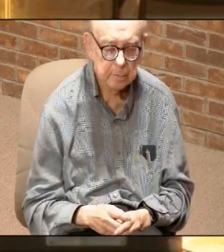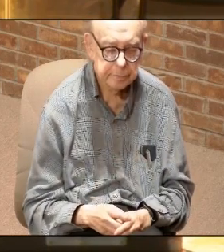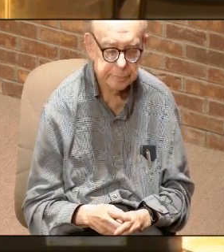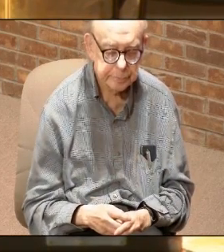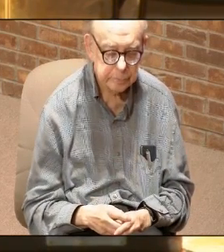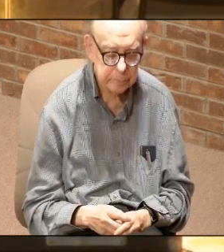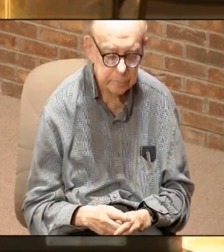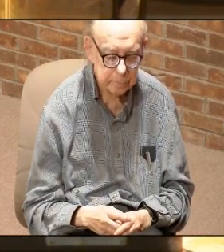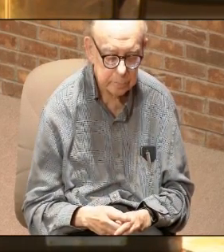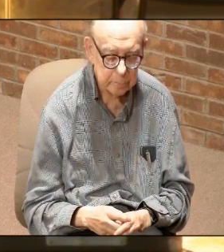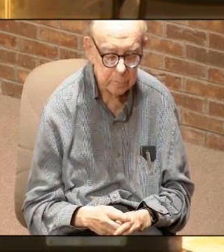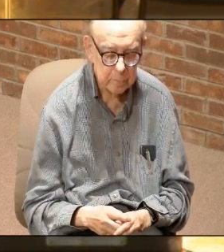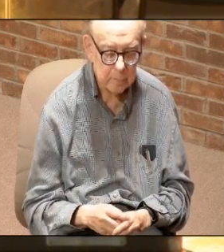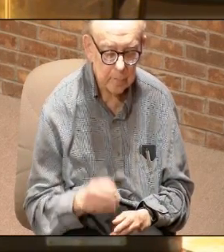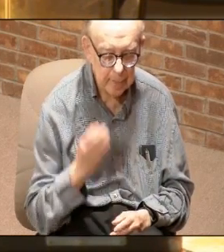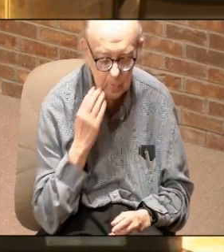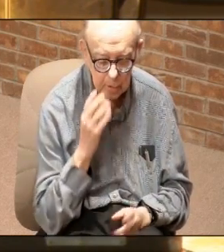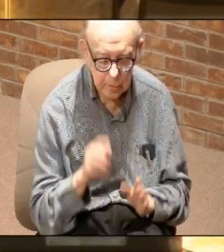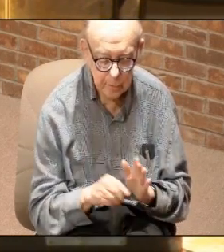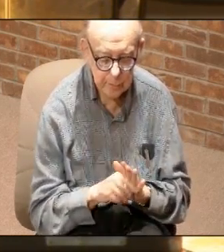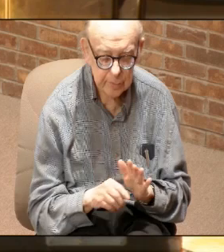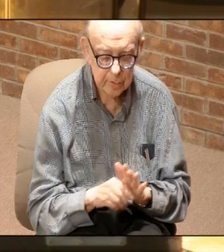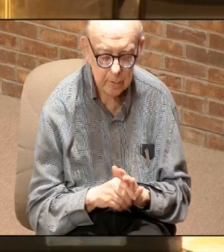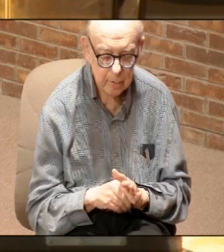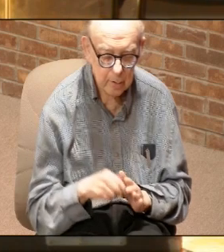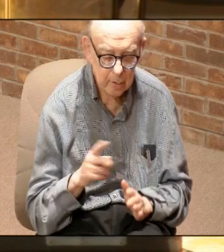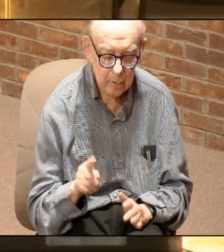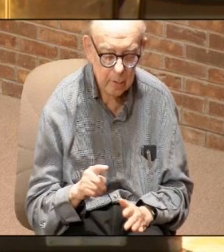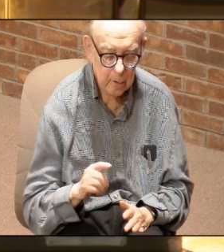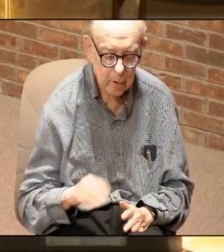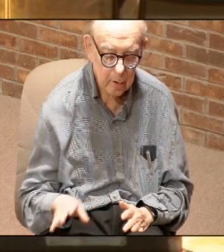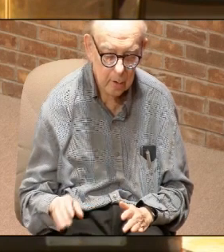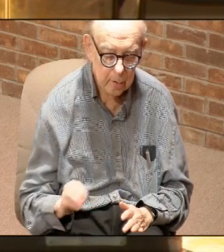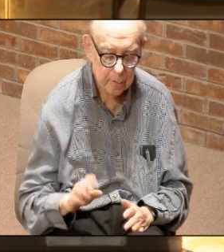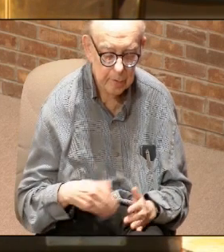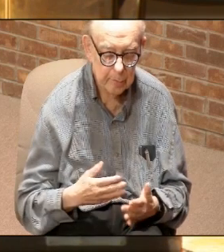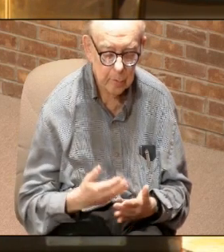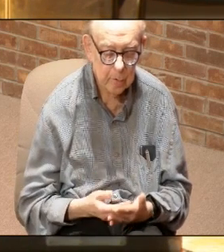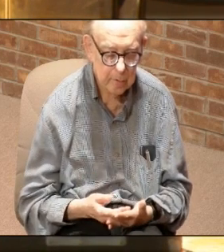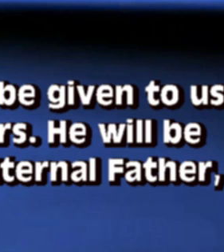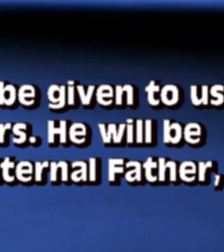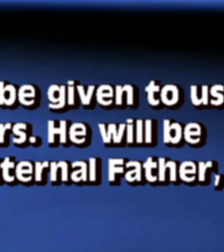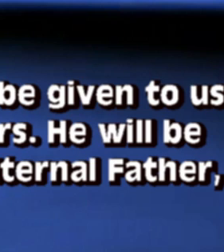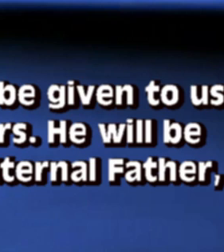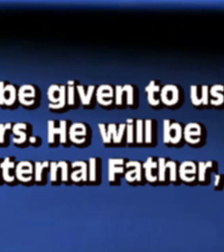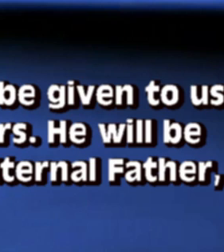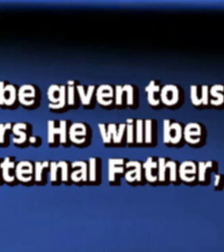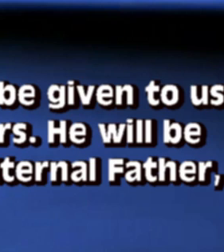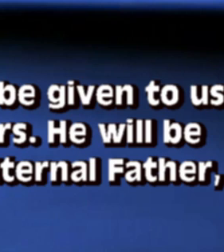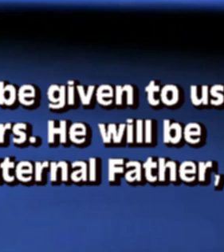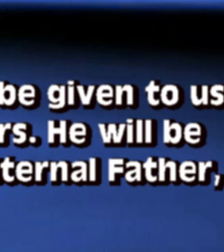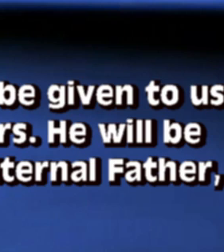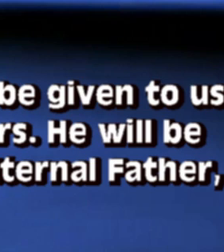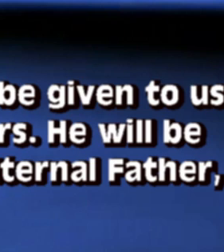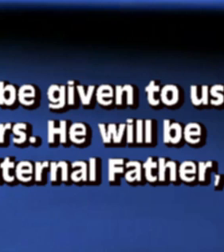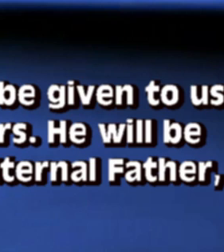Very well-known verses. For a child would be born for